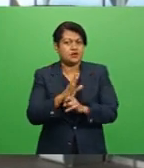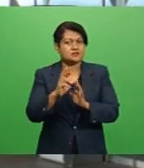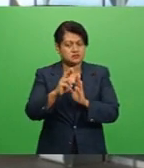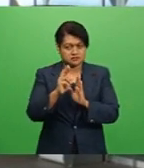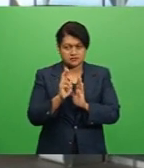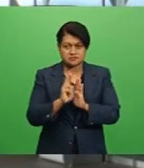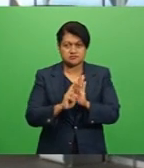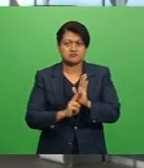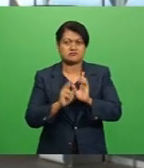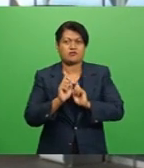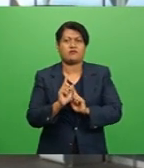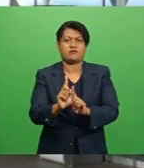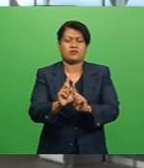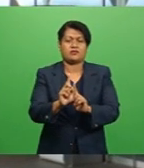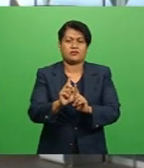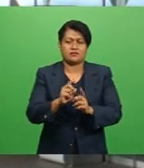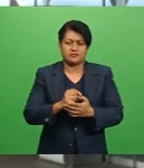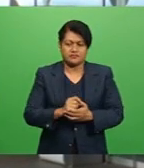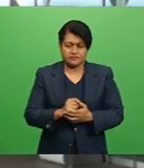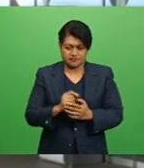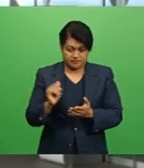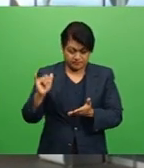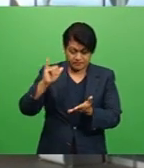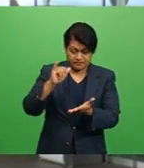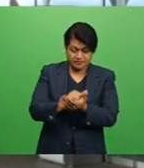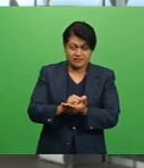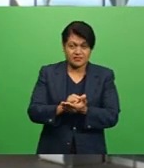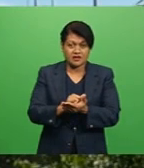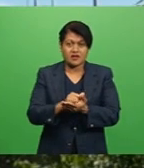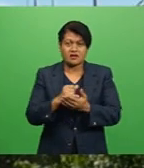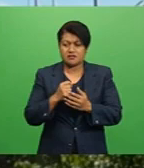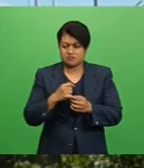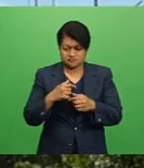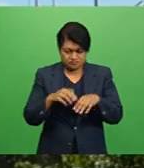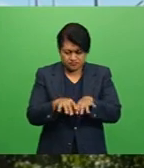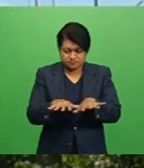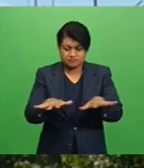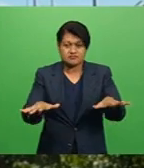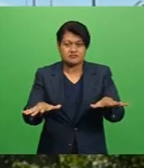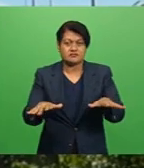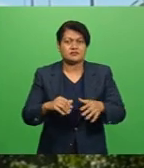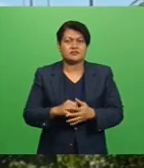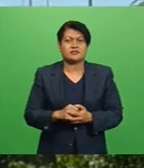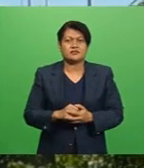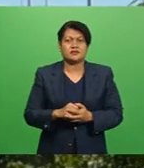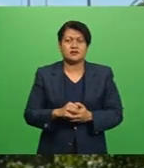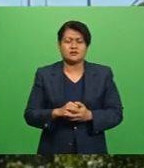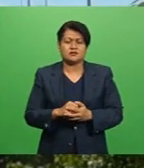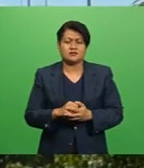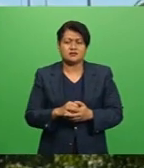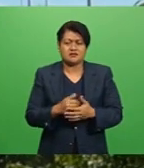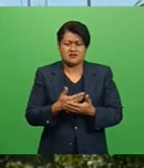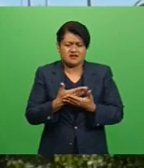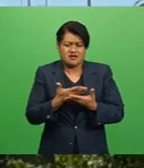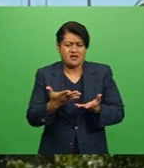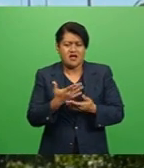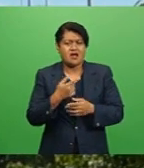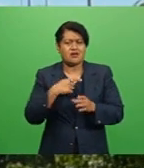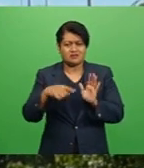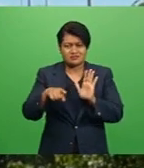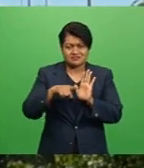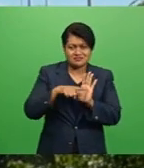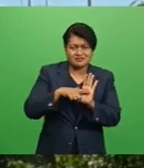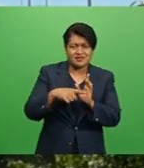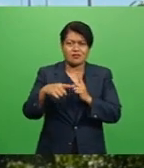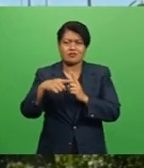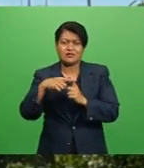contract the virus while transiting or during the flight. And so the question has always been, how come they were negative there and they're positive here?